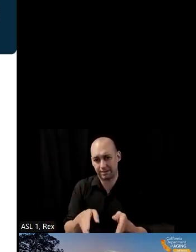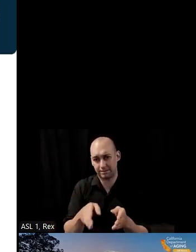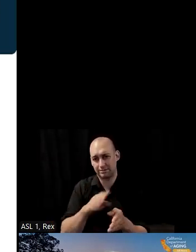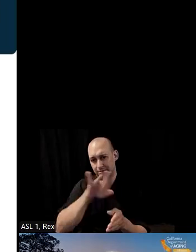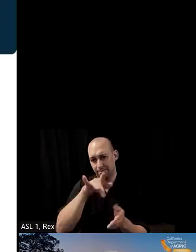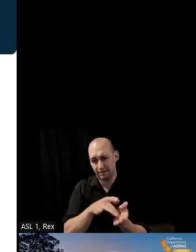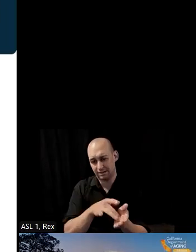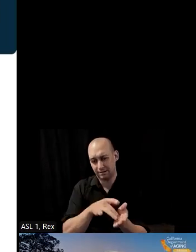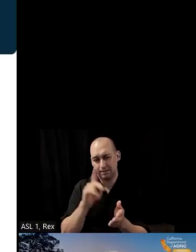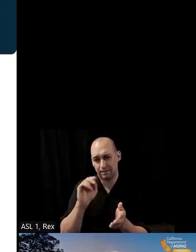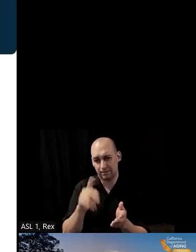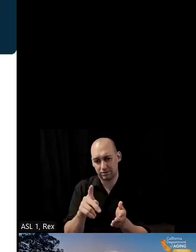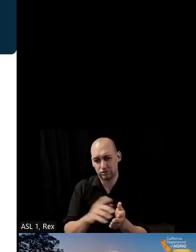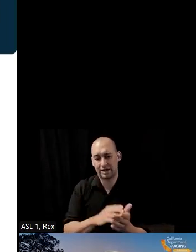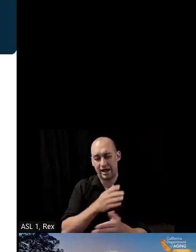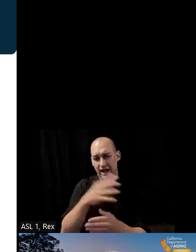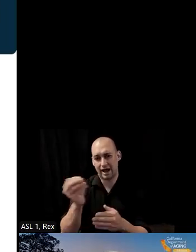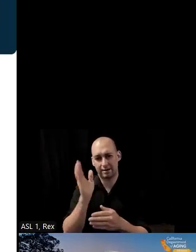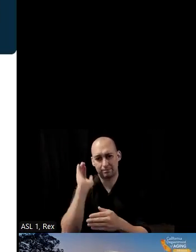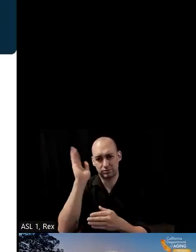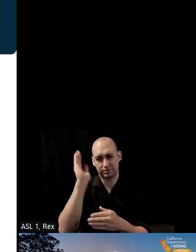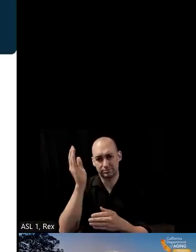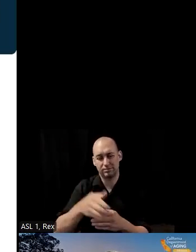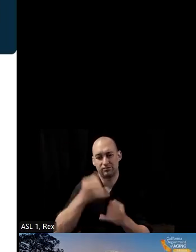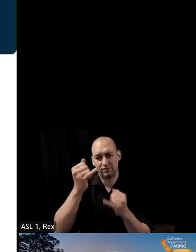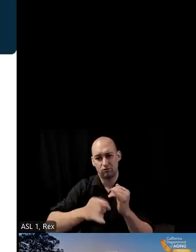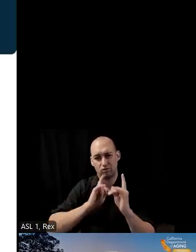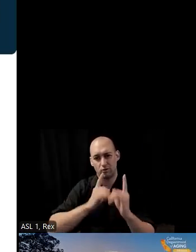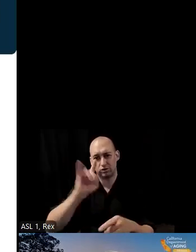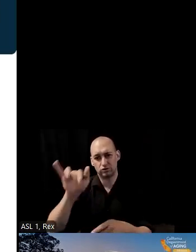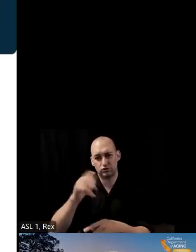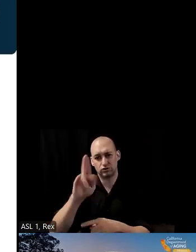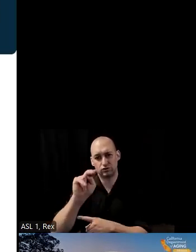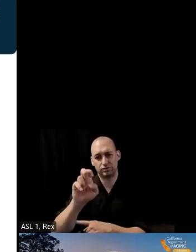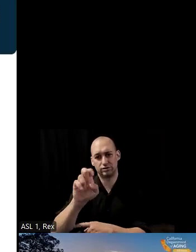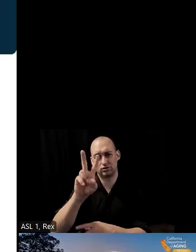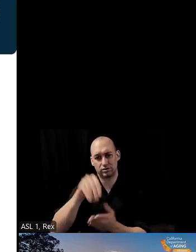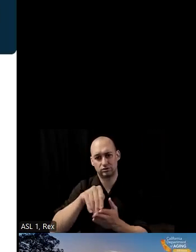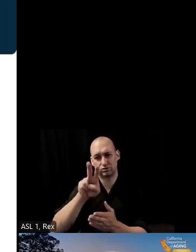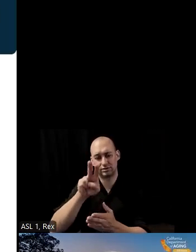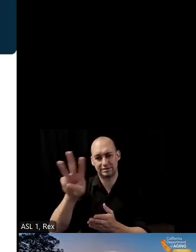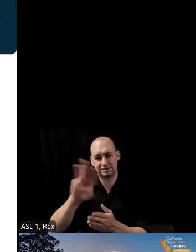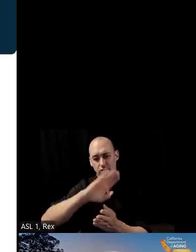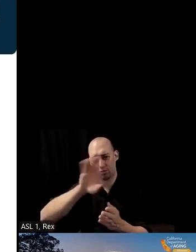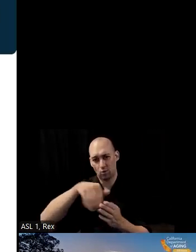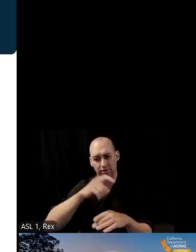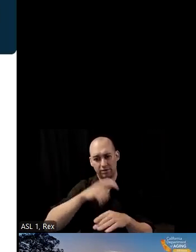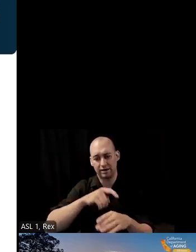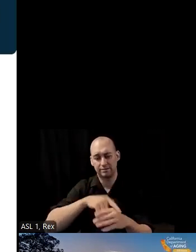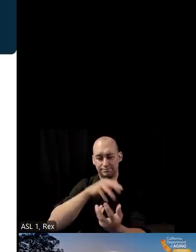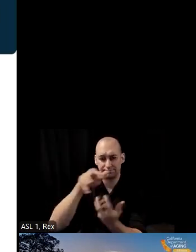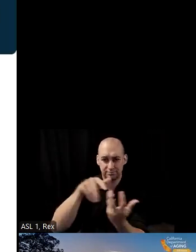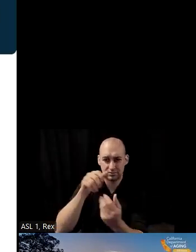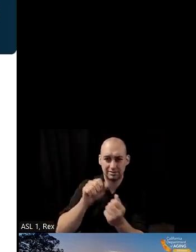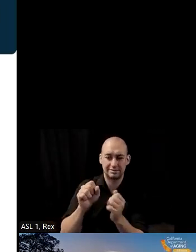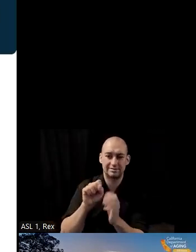report to the legislature in June of 2026. And all throughout, we are engaging state leadership, consumers, and stakeholders in